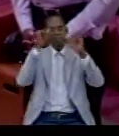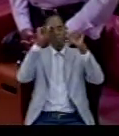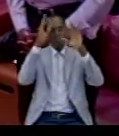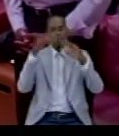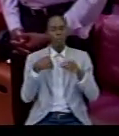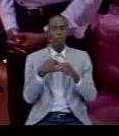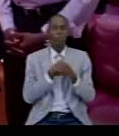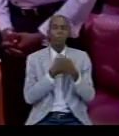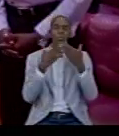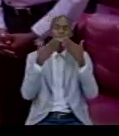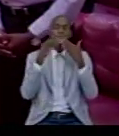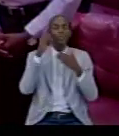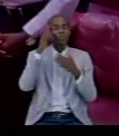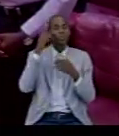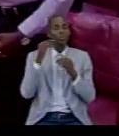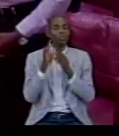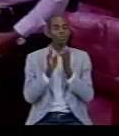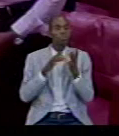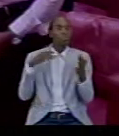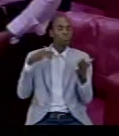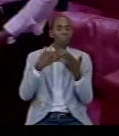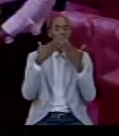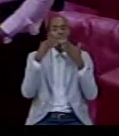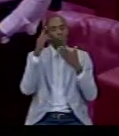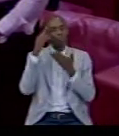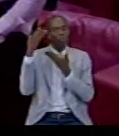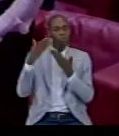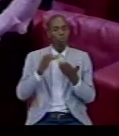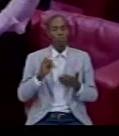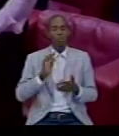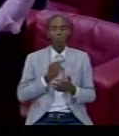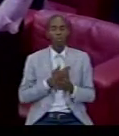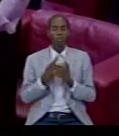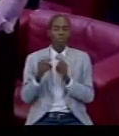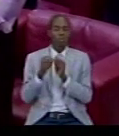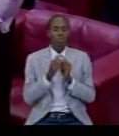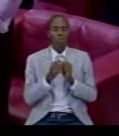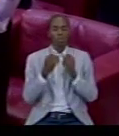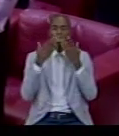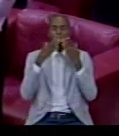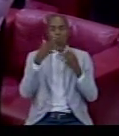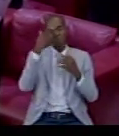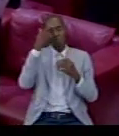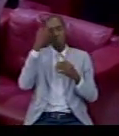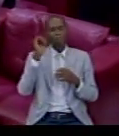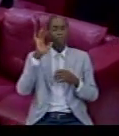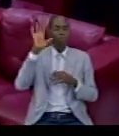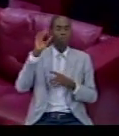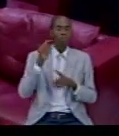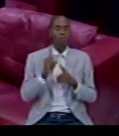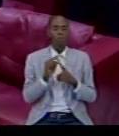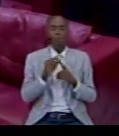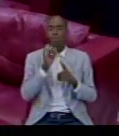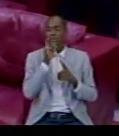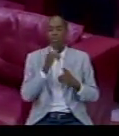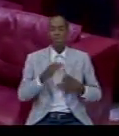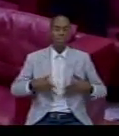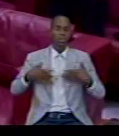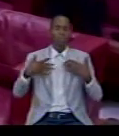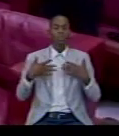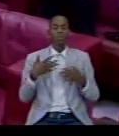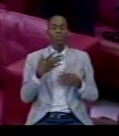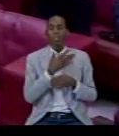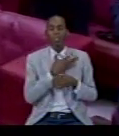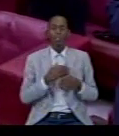thank you for the Bible study. Thank you for bringing us together. Thank you, Lord, because your word is life and